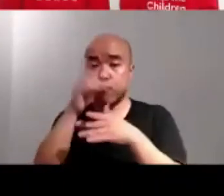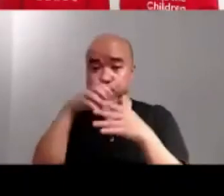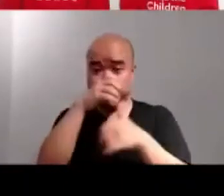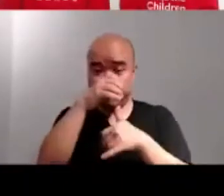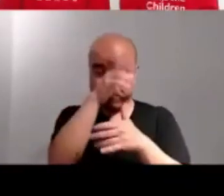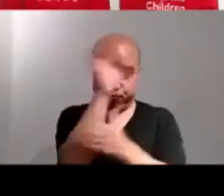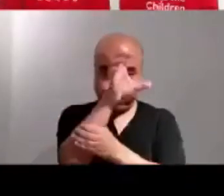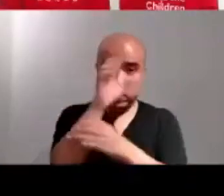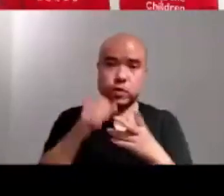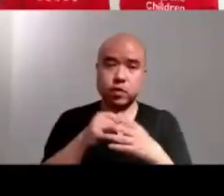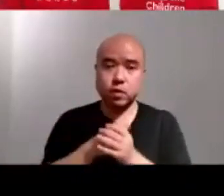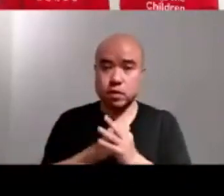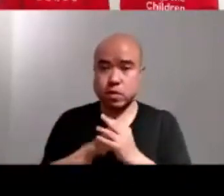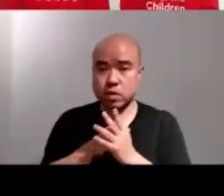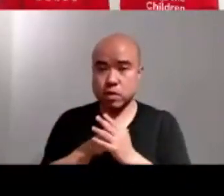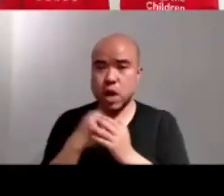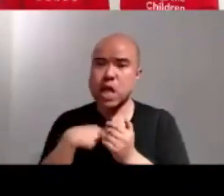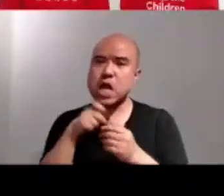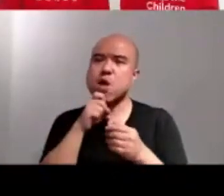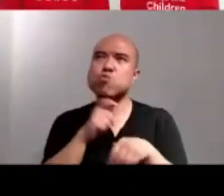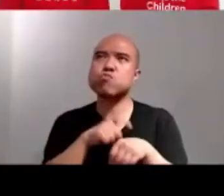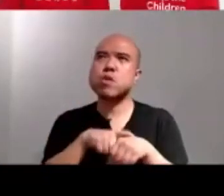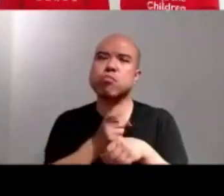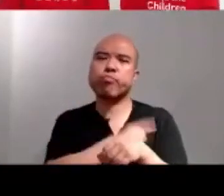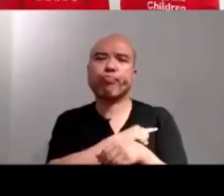There are times that we feel lonely or perplexed.